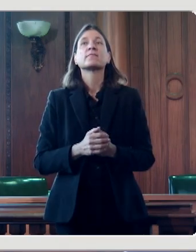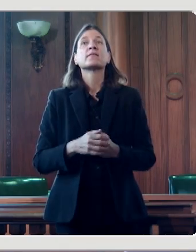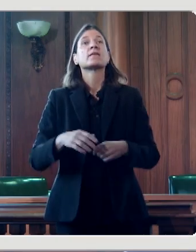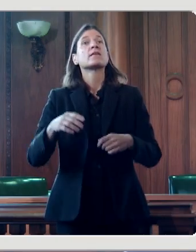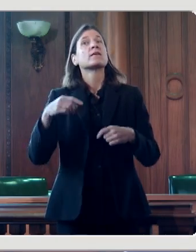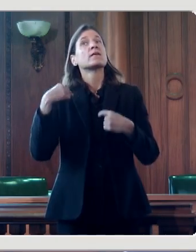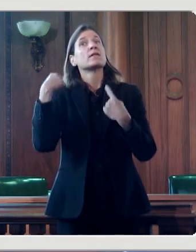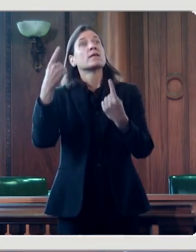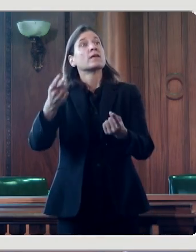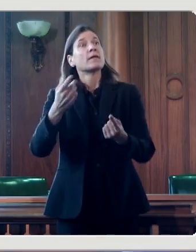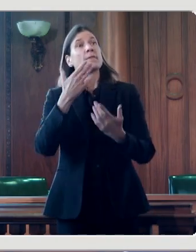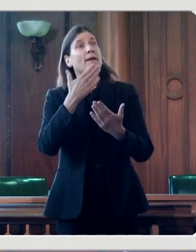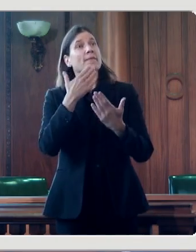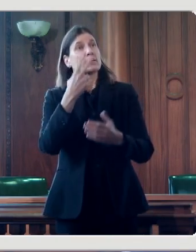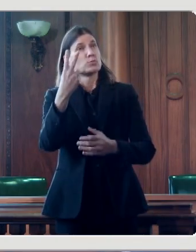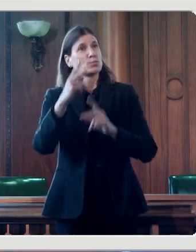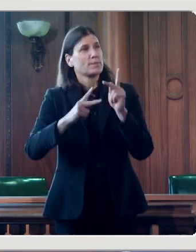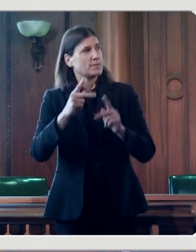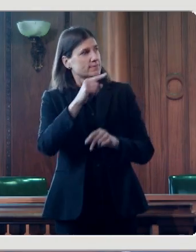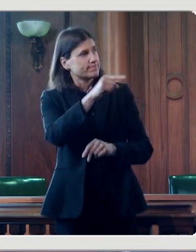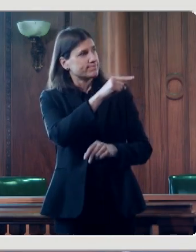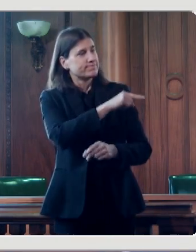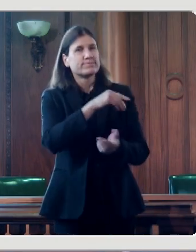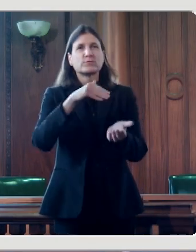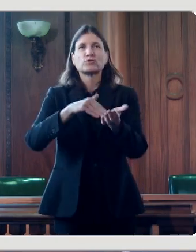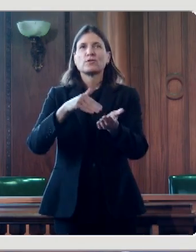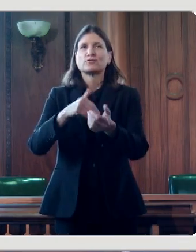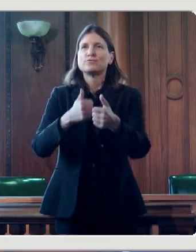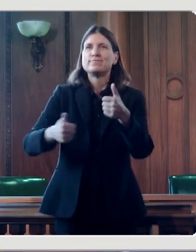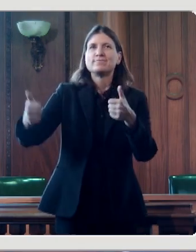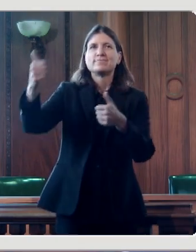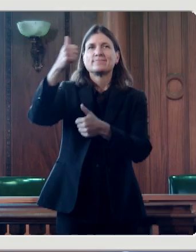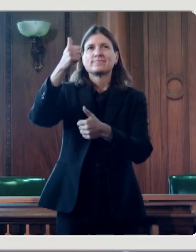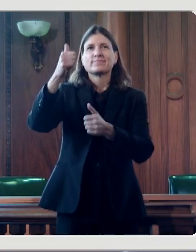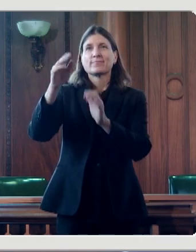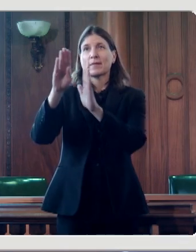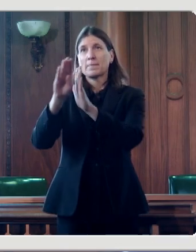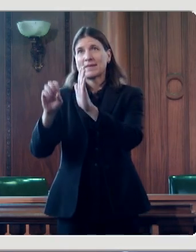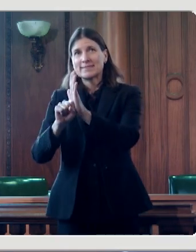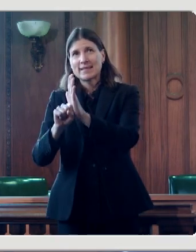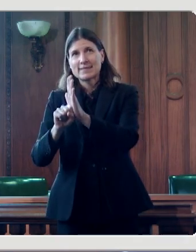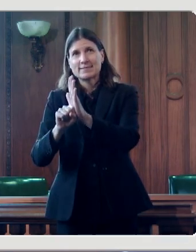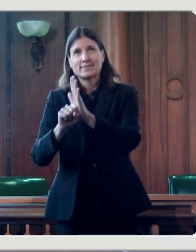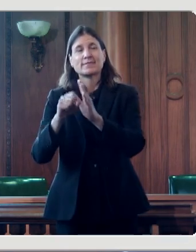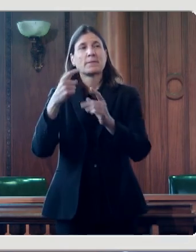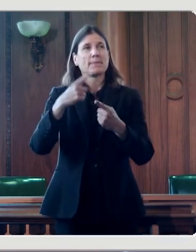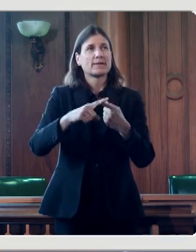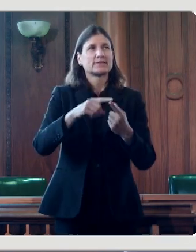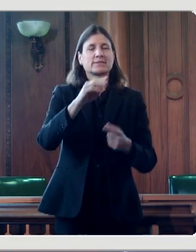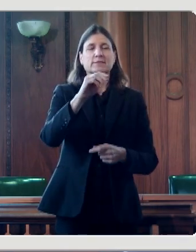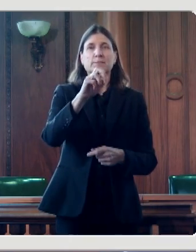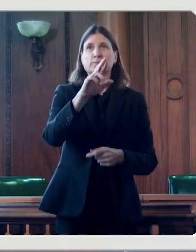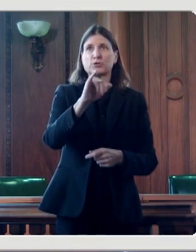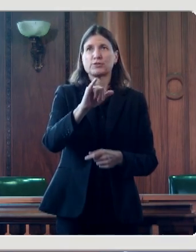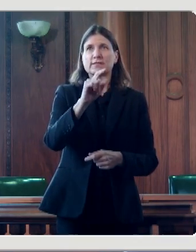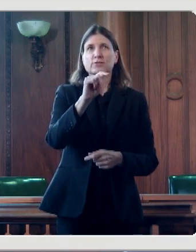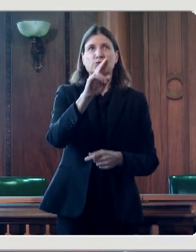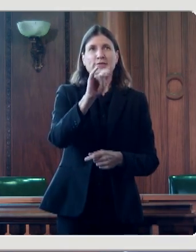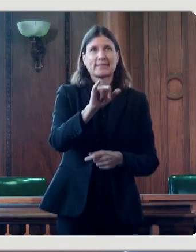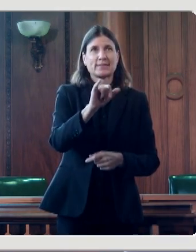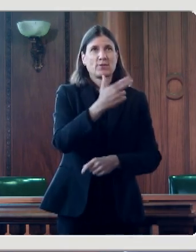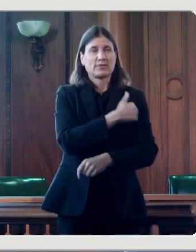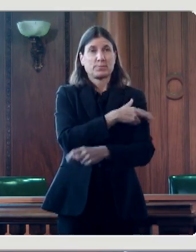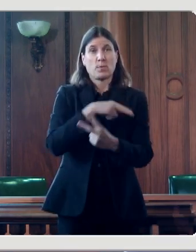Kerouac, the President and CEO of Bay State Health Systems, and Dr. Robert Roos, the Chief